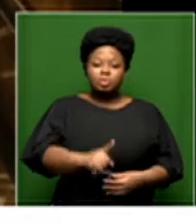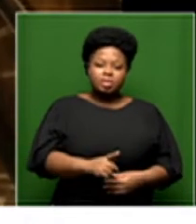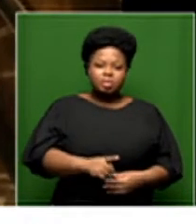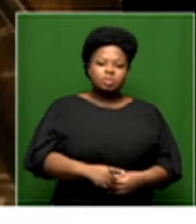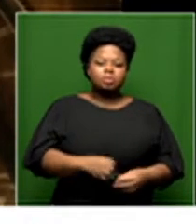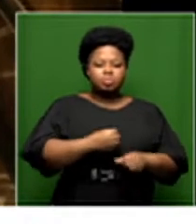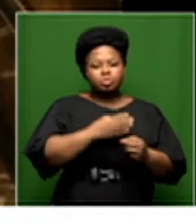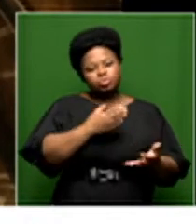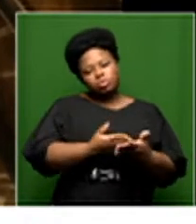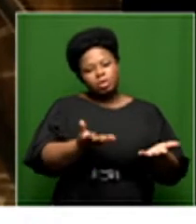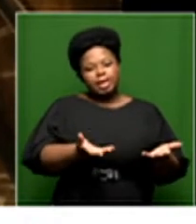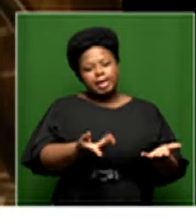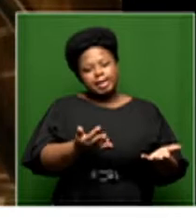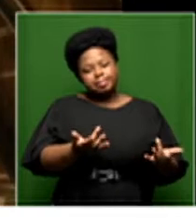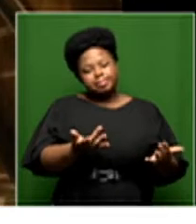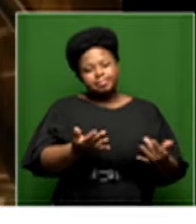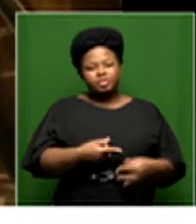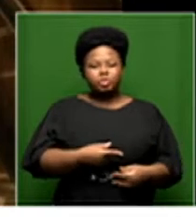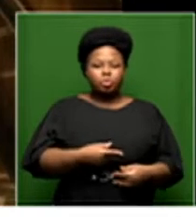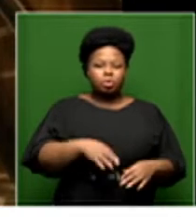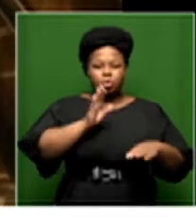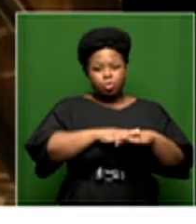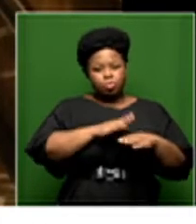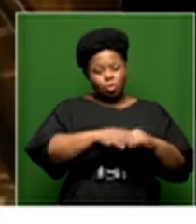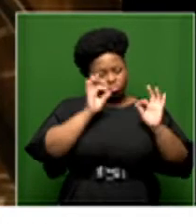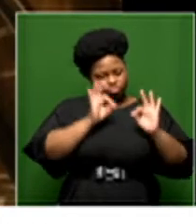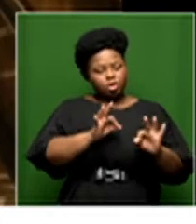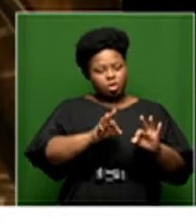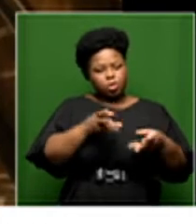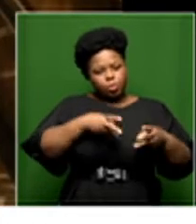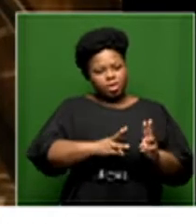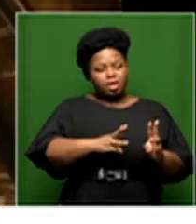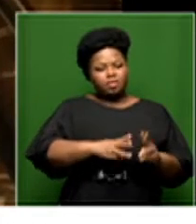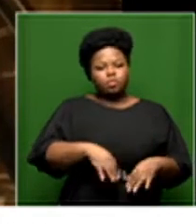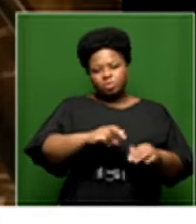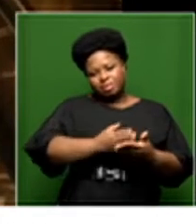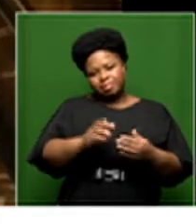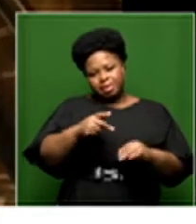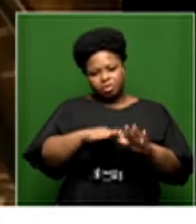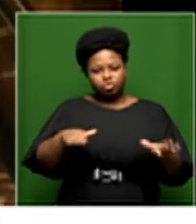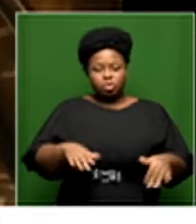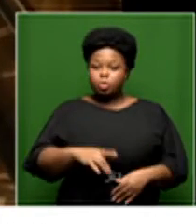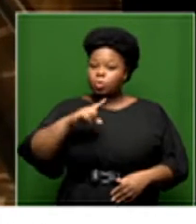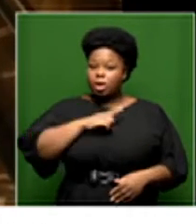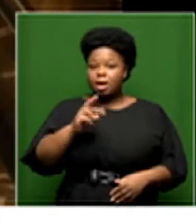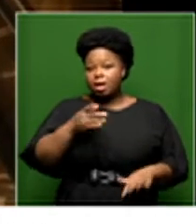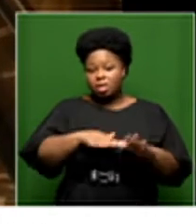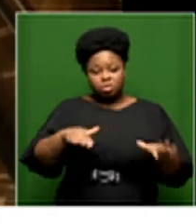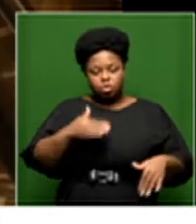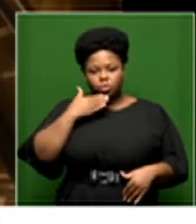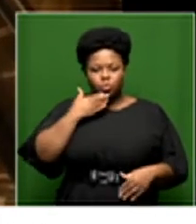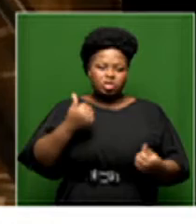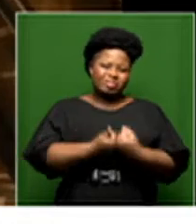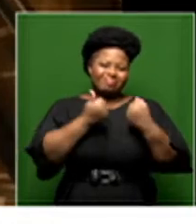create is a sort of slightly more effective learning method for certain children, especially children that have